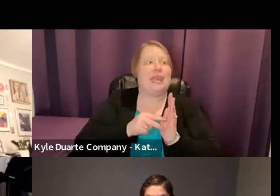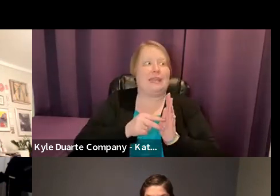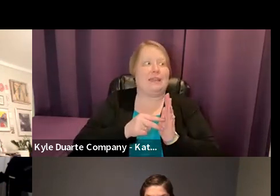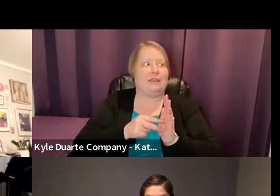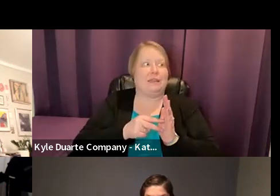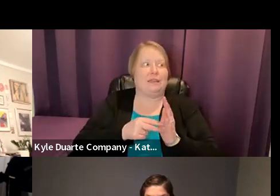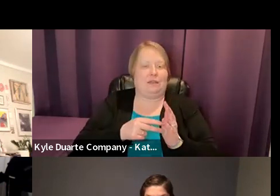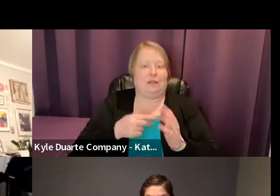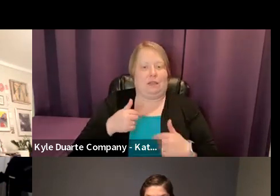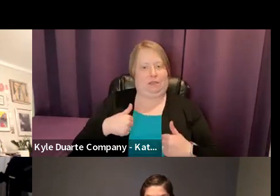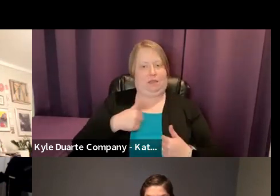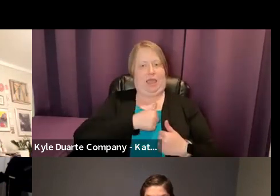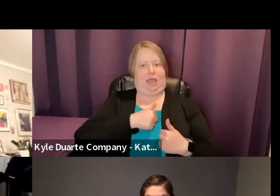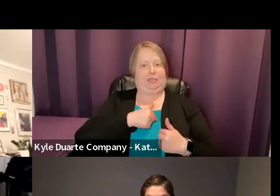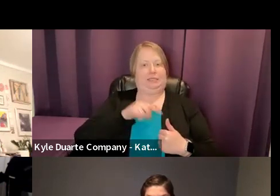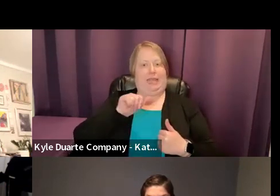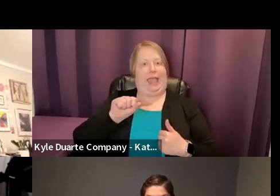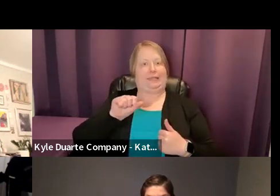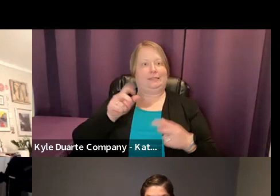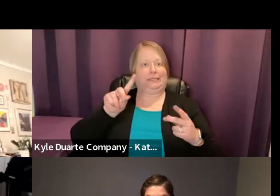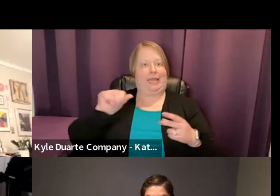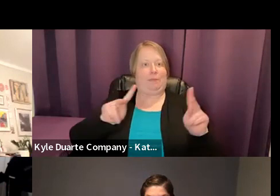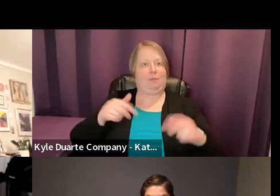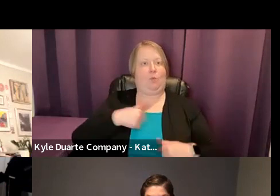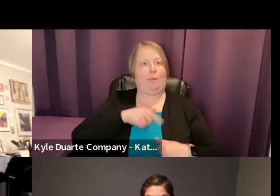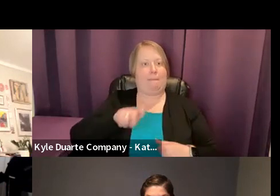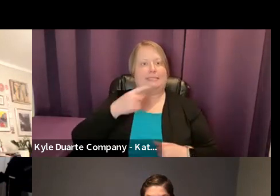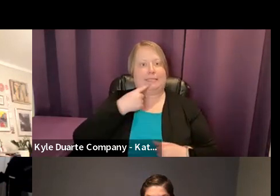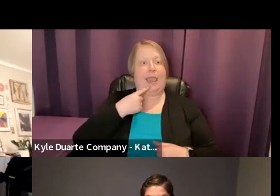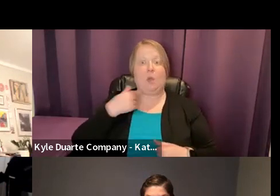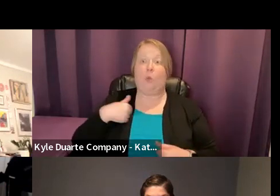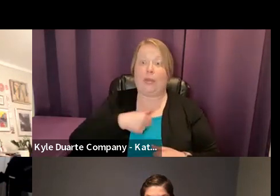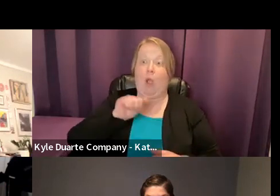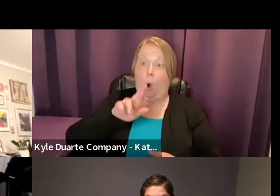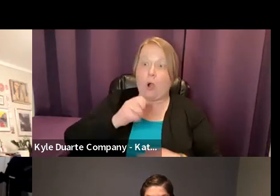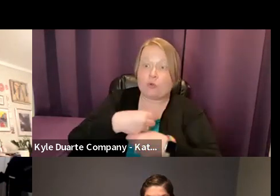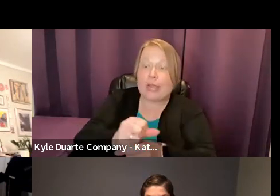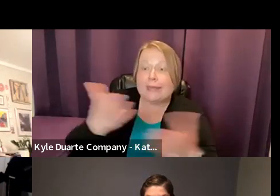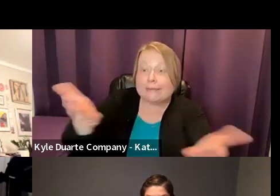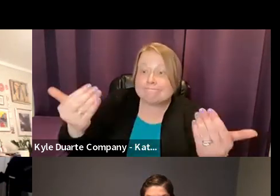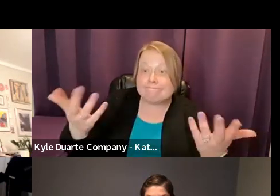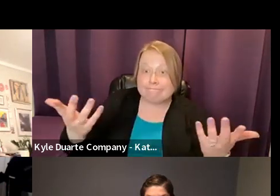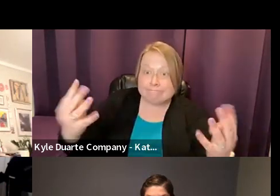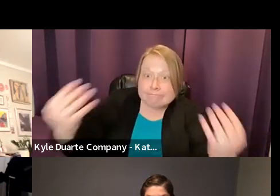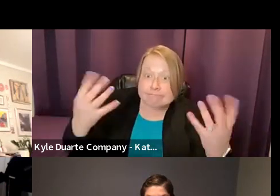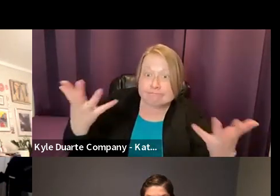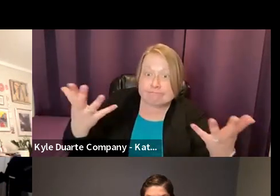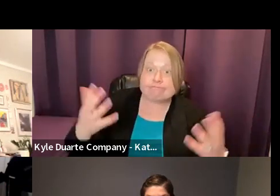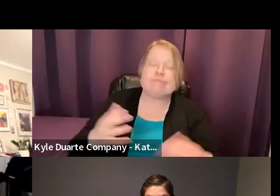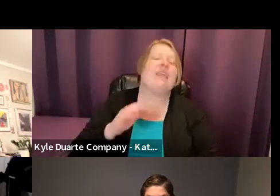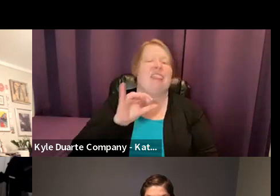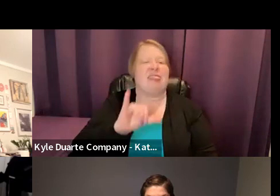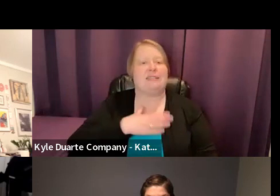creating, let us in the door. So that's where my work is, and that's the